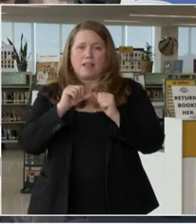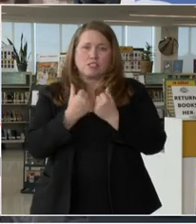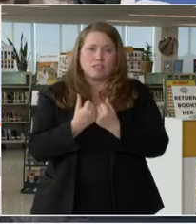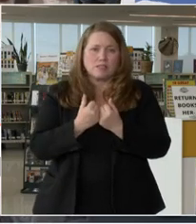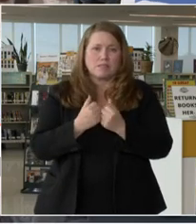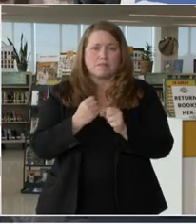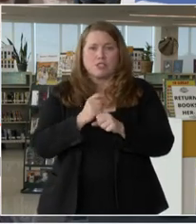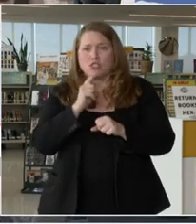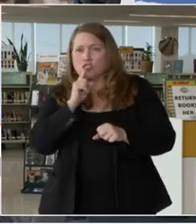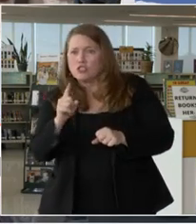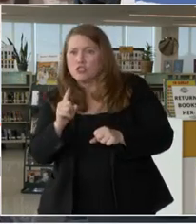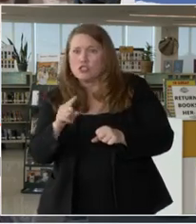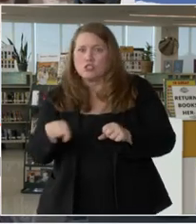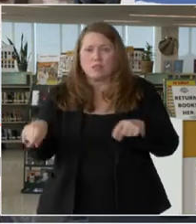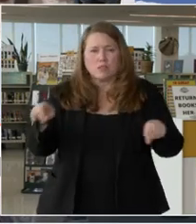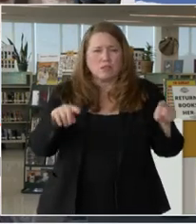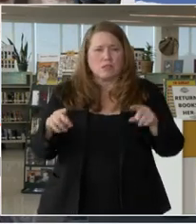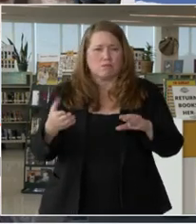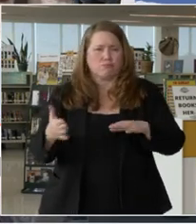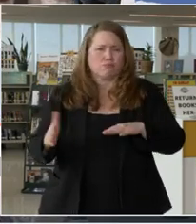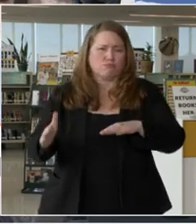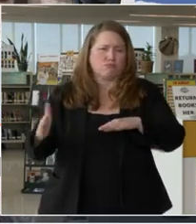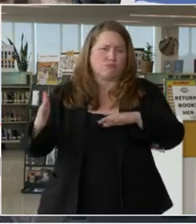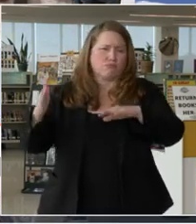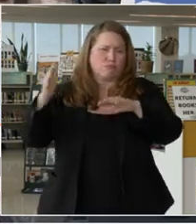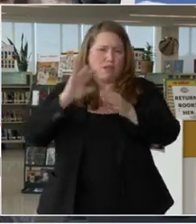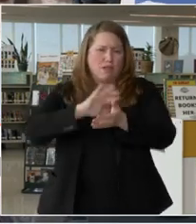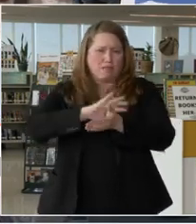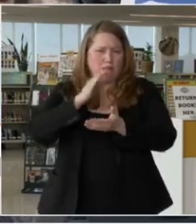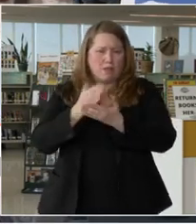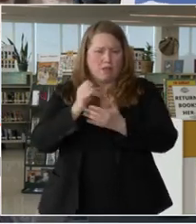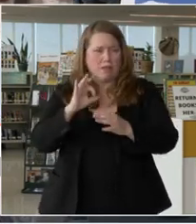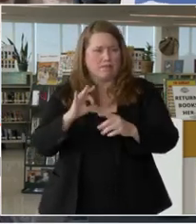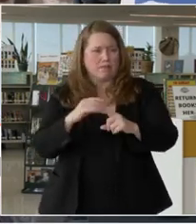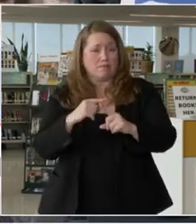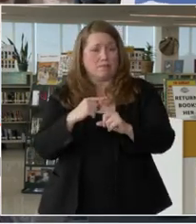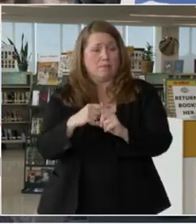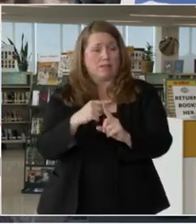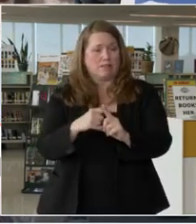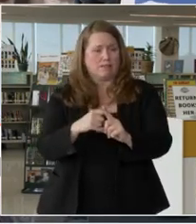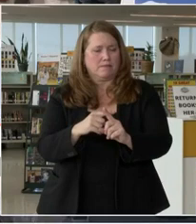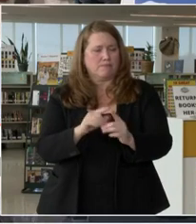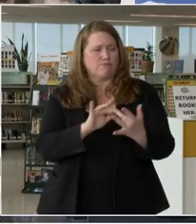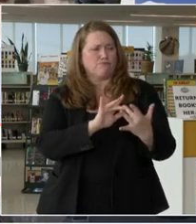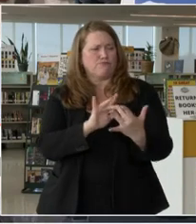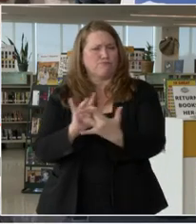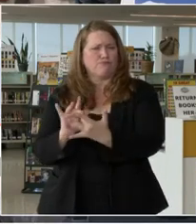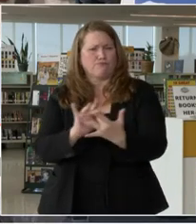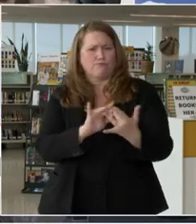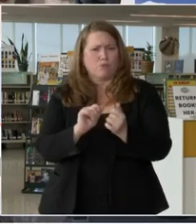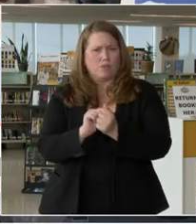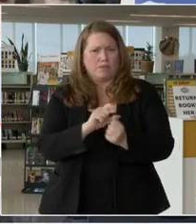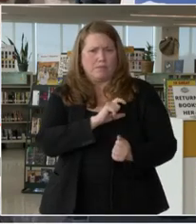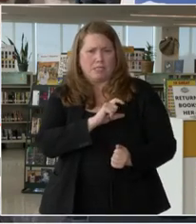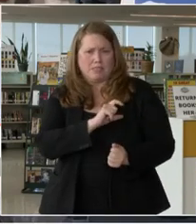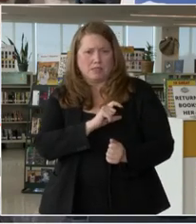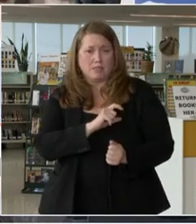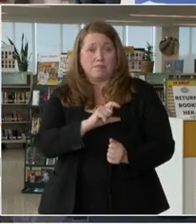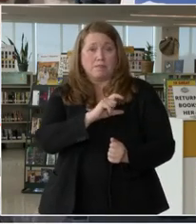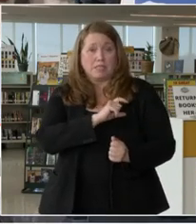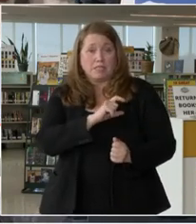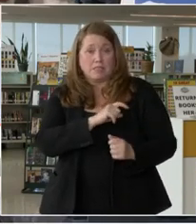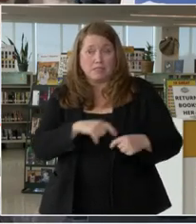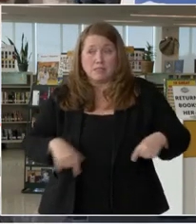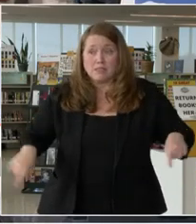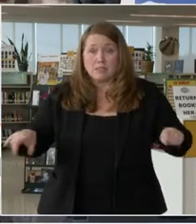make sure that we increase those amount of positive contacts with community members, our community-focused patrols that we have out